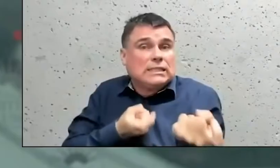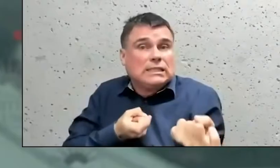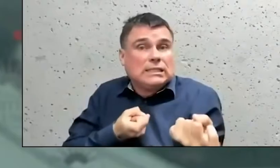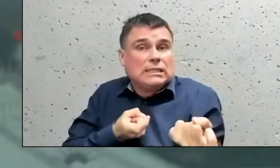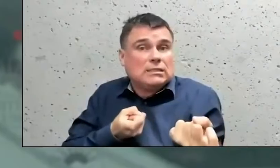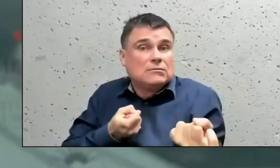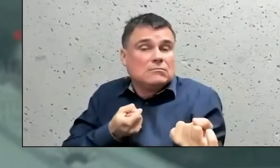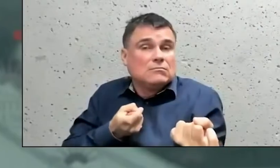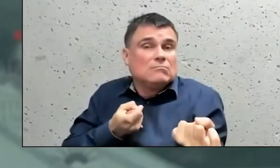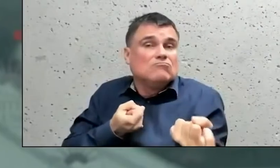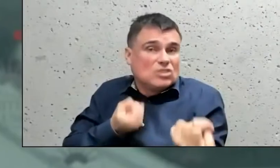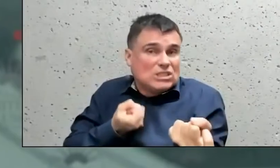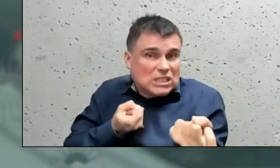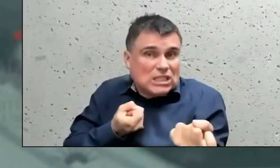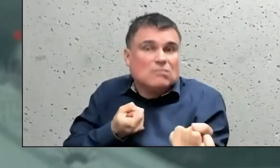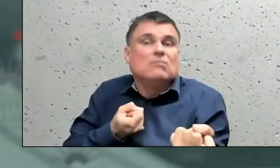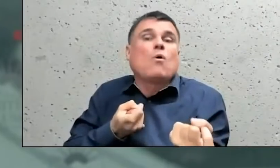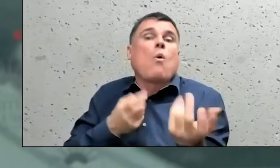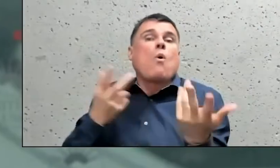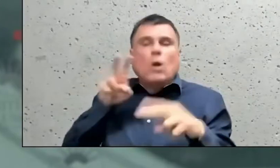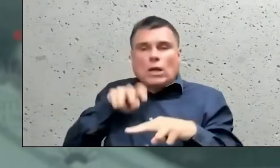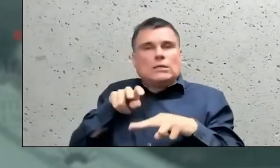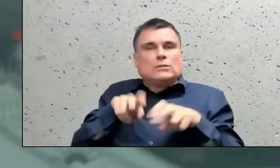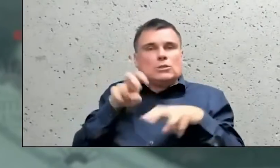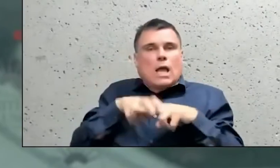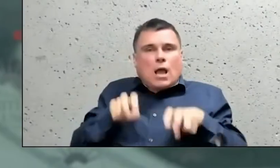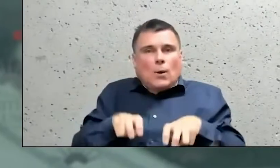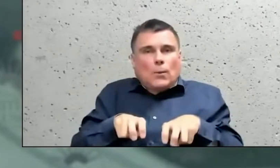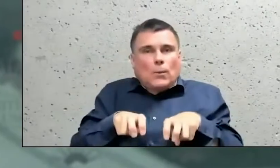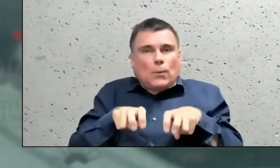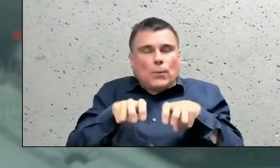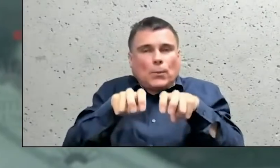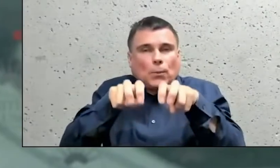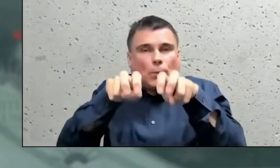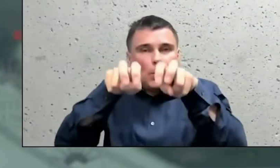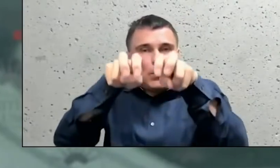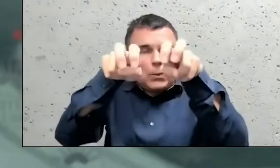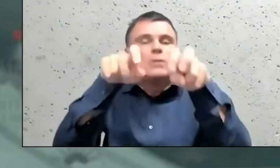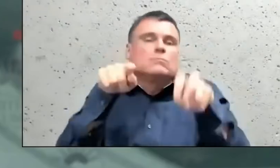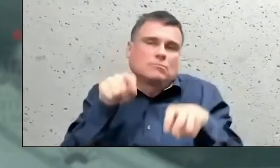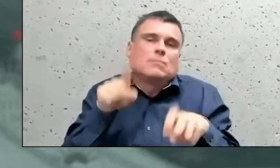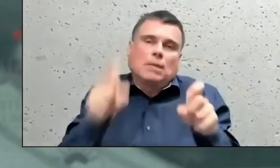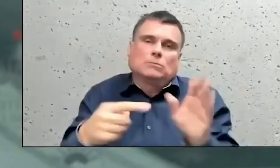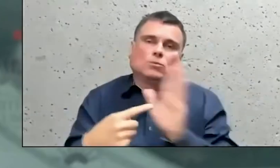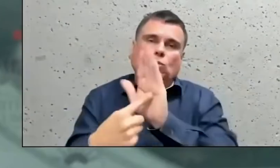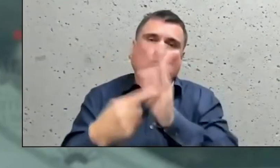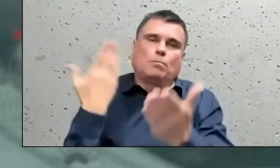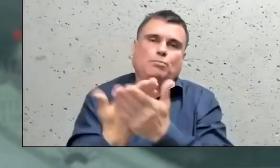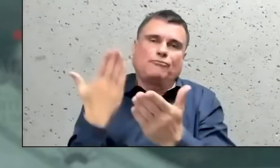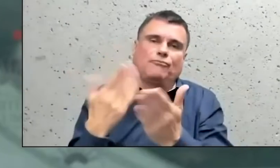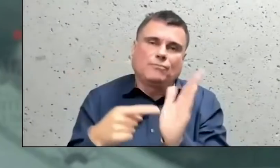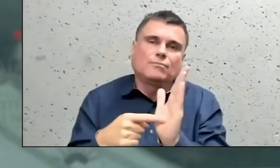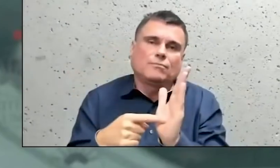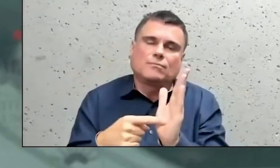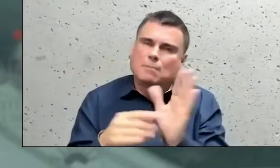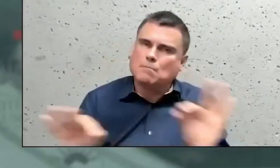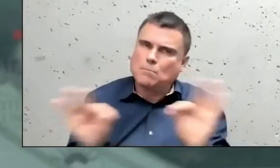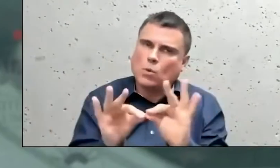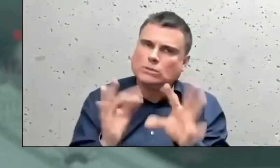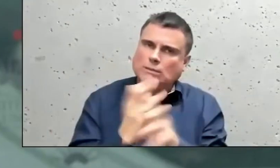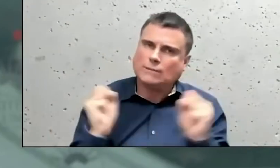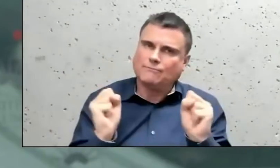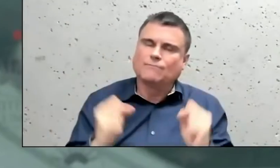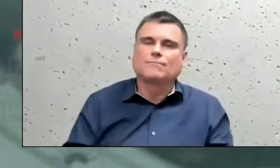of protection is so important at this time of year as we're moving into respiratory season. Whether there's a